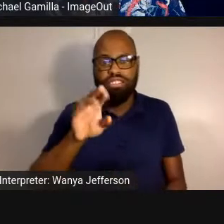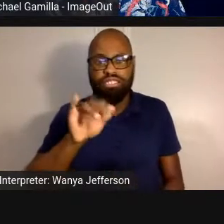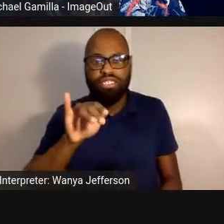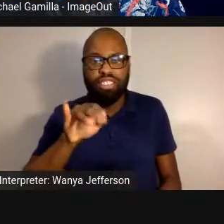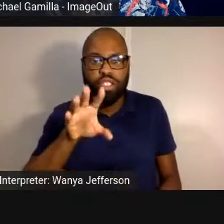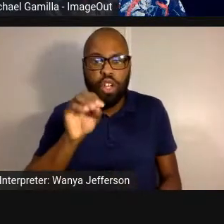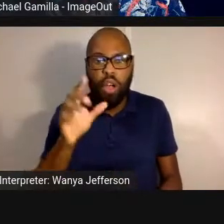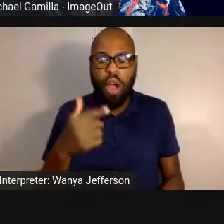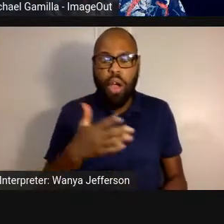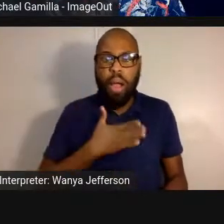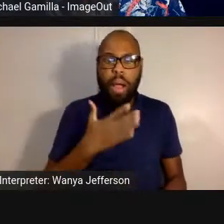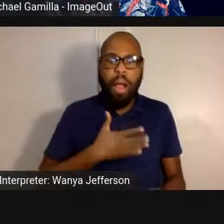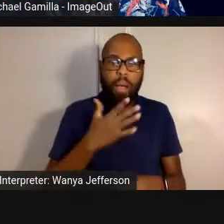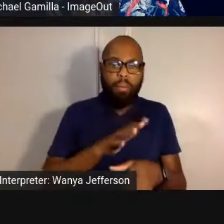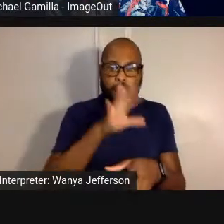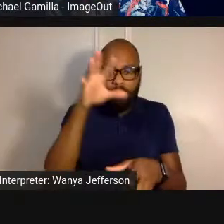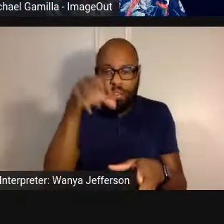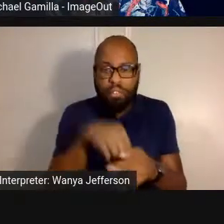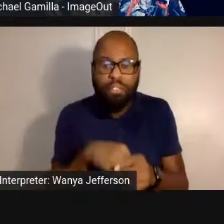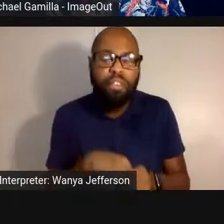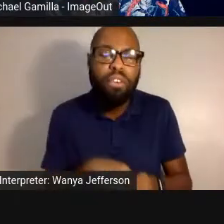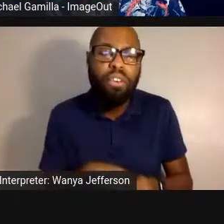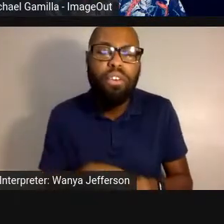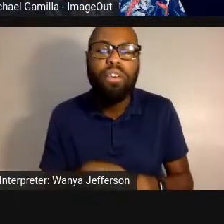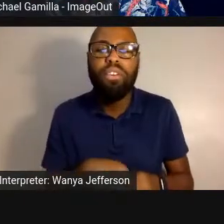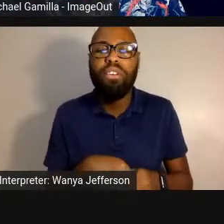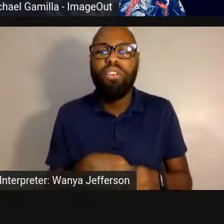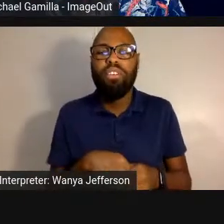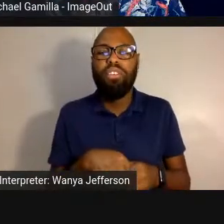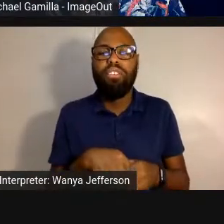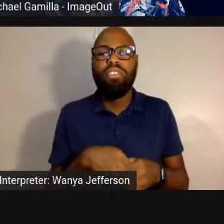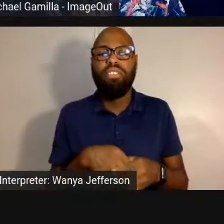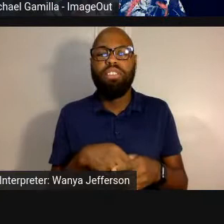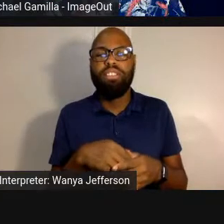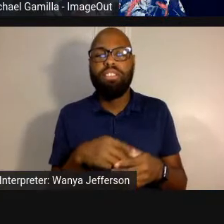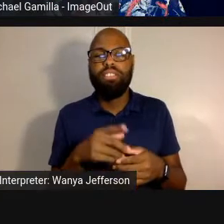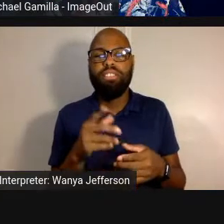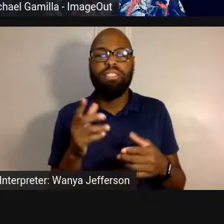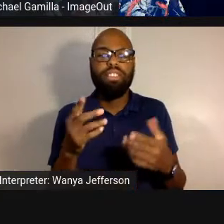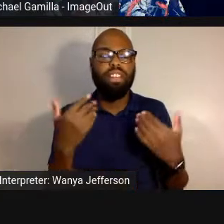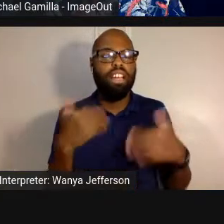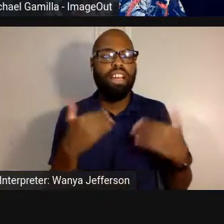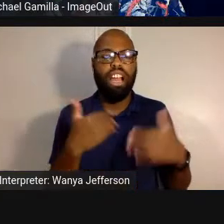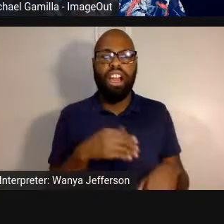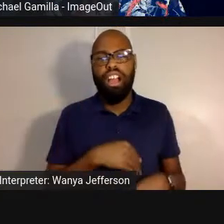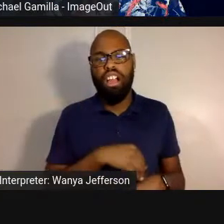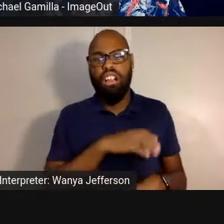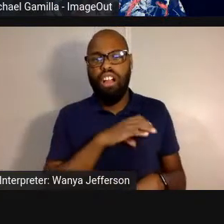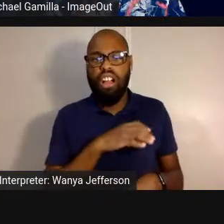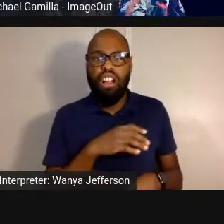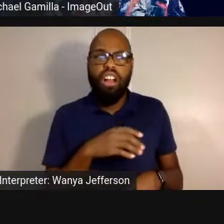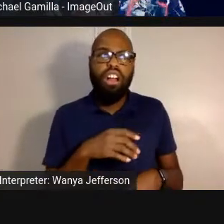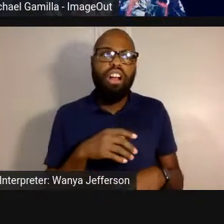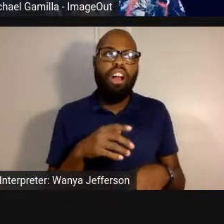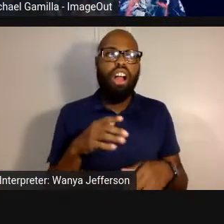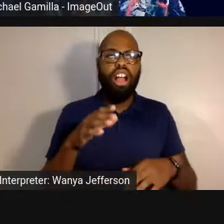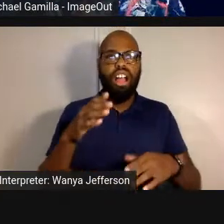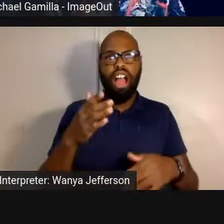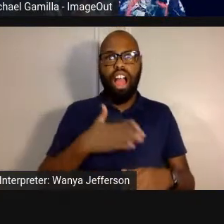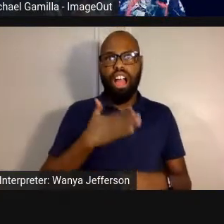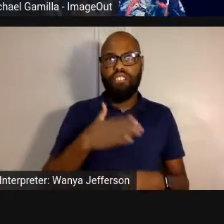their Opera Wire project too, and I'm all the time looking for them and watching what's happening with Natalie too when